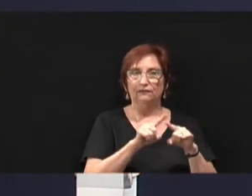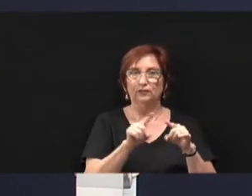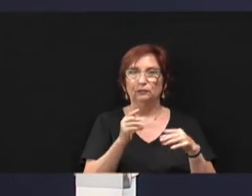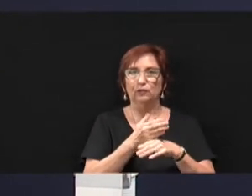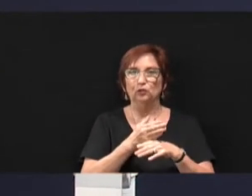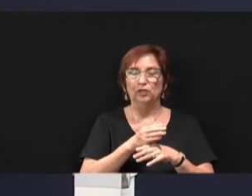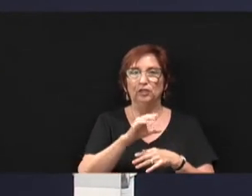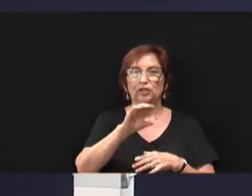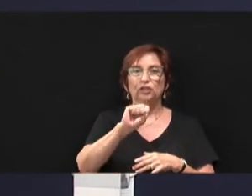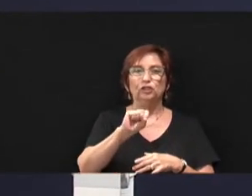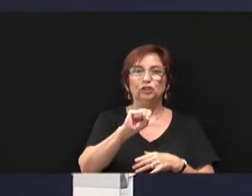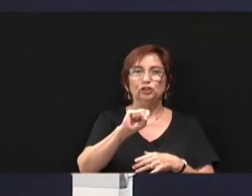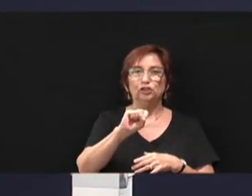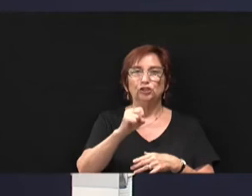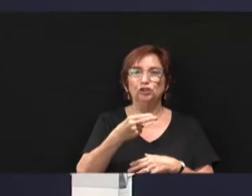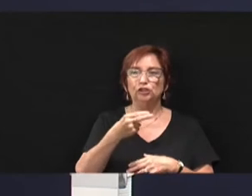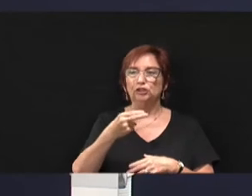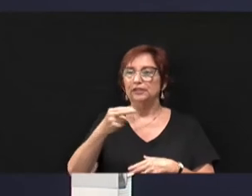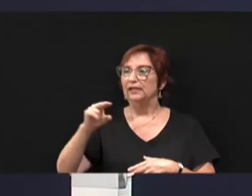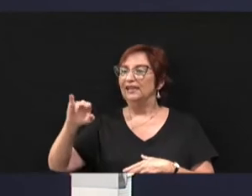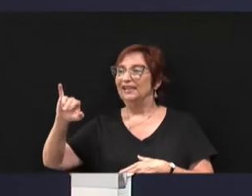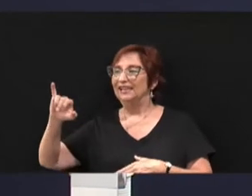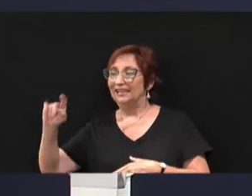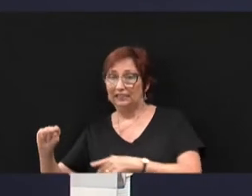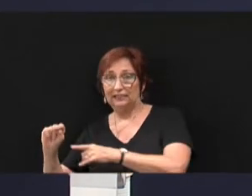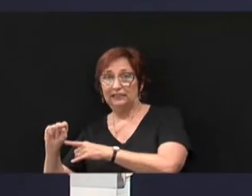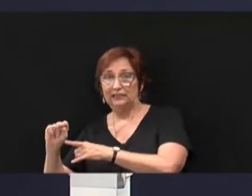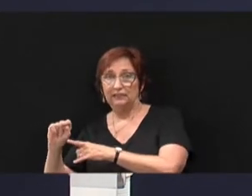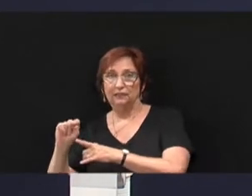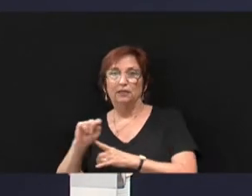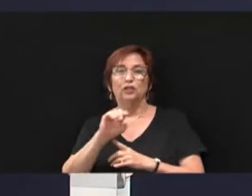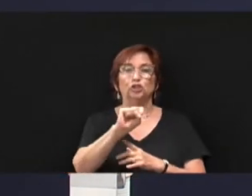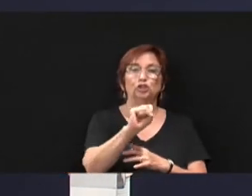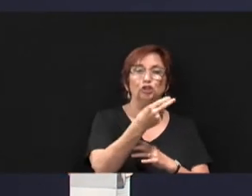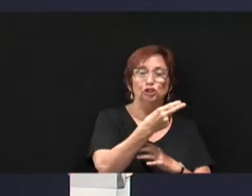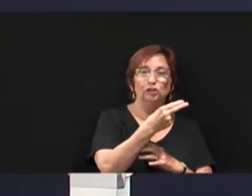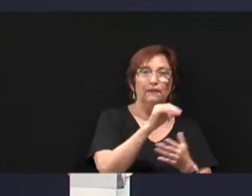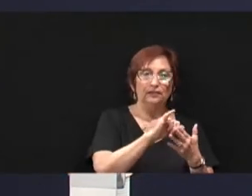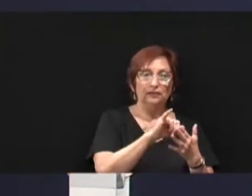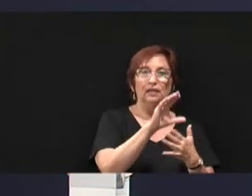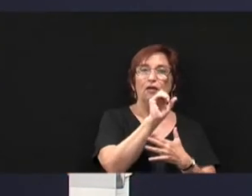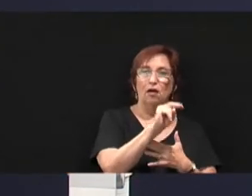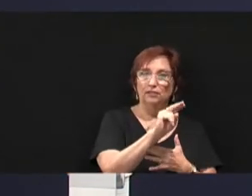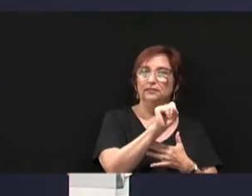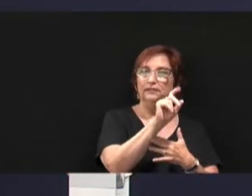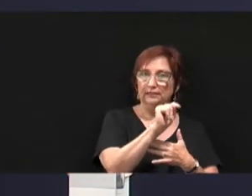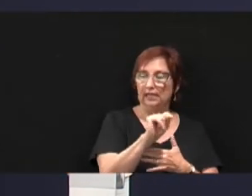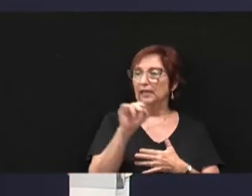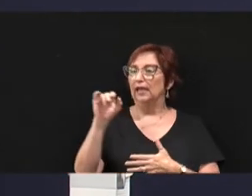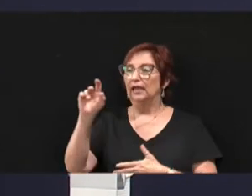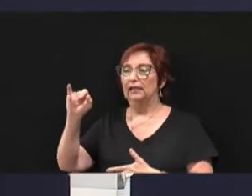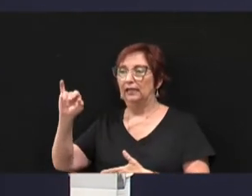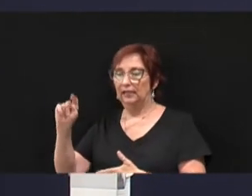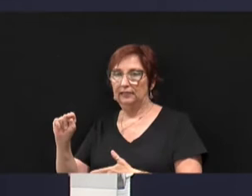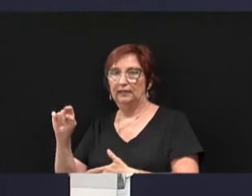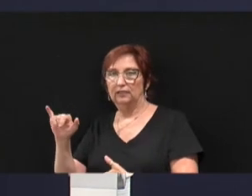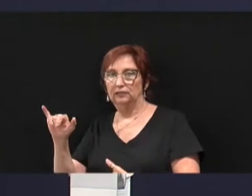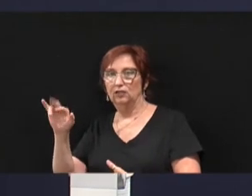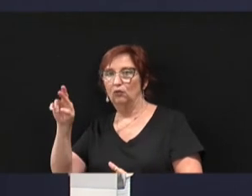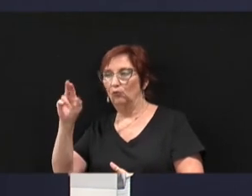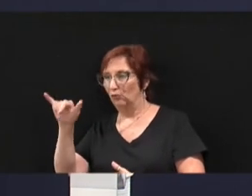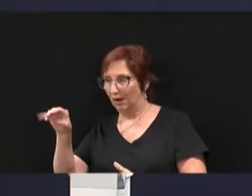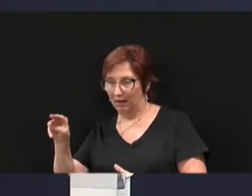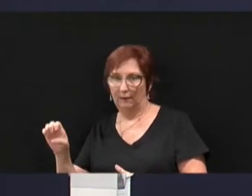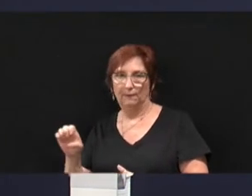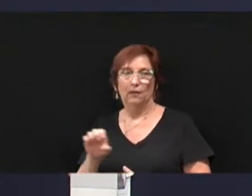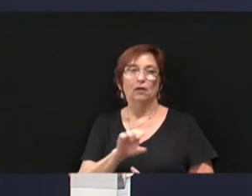sh is the onset and ip is the rhyme, or k, at, k is the onset and at